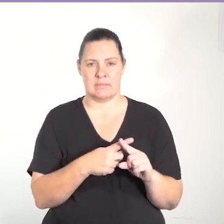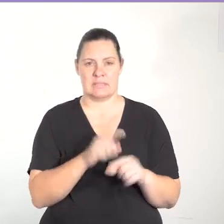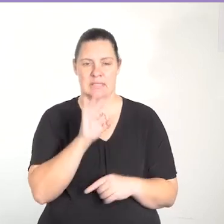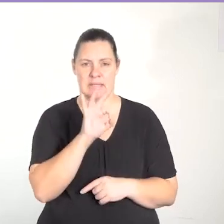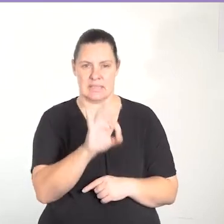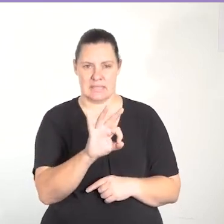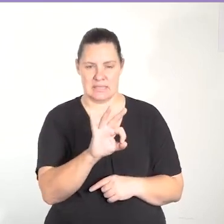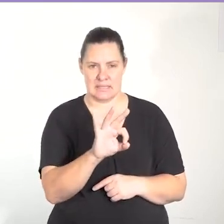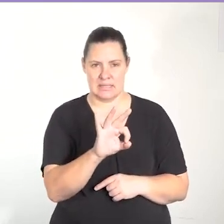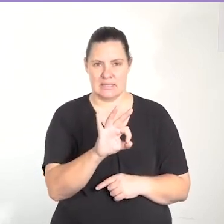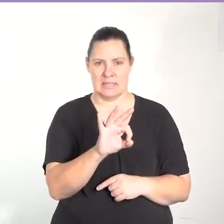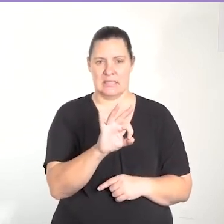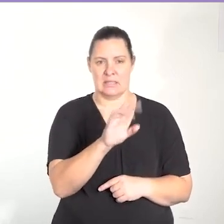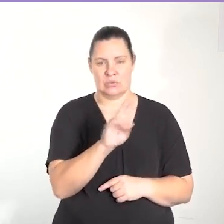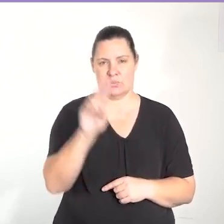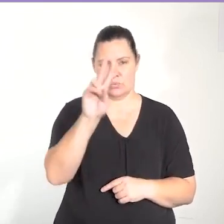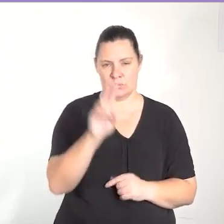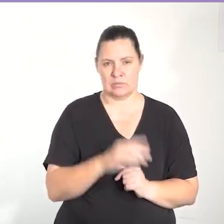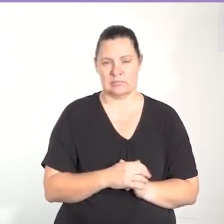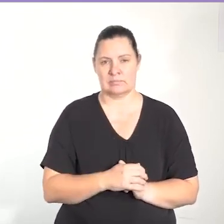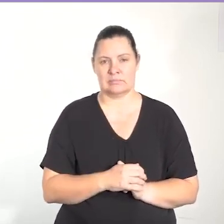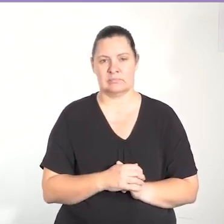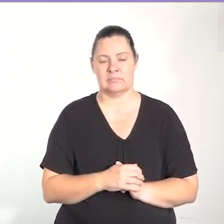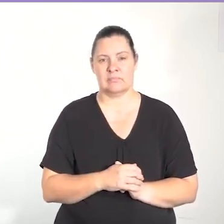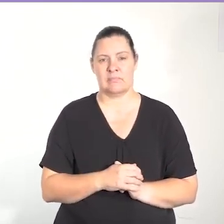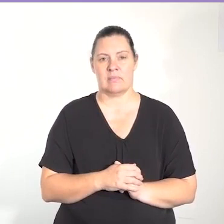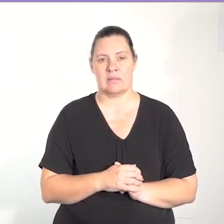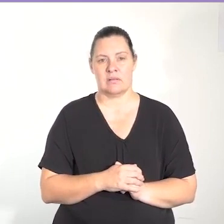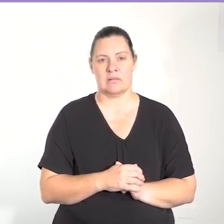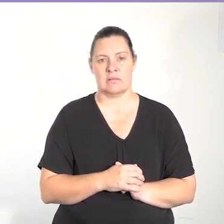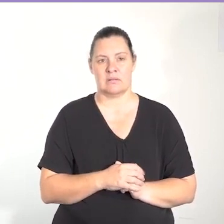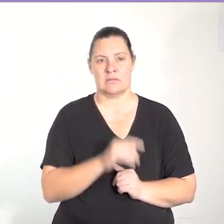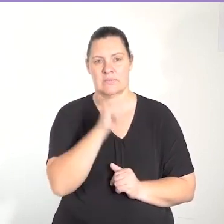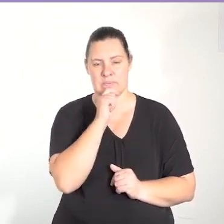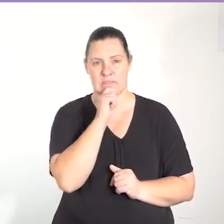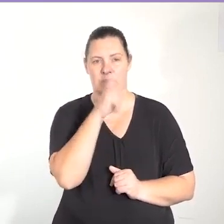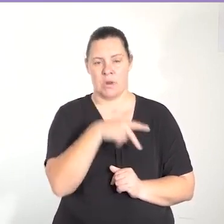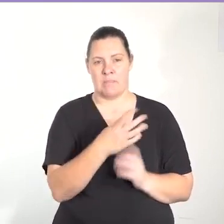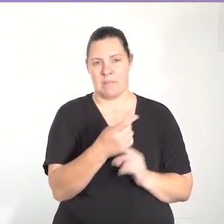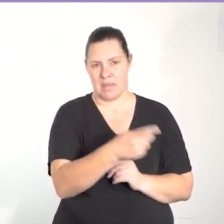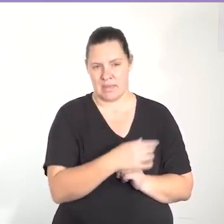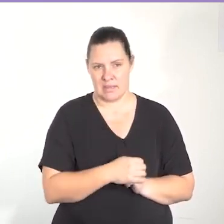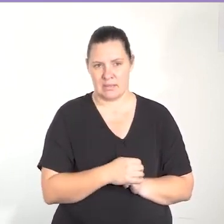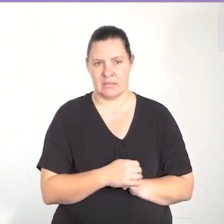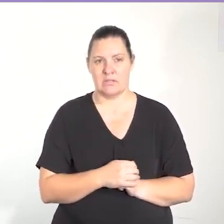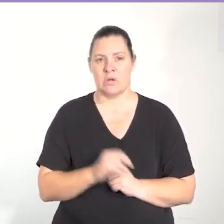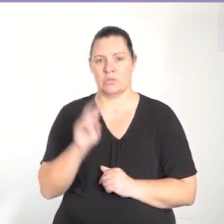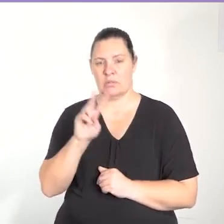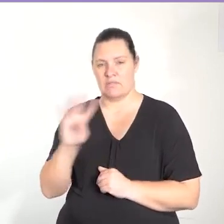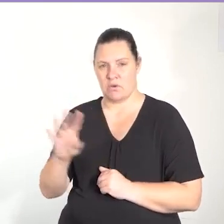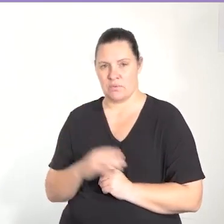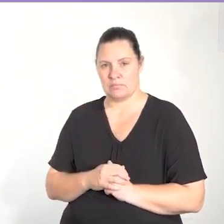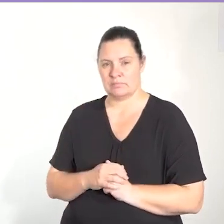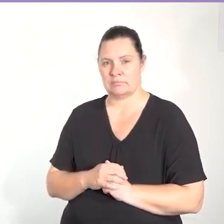times 3 exponent 2. Now we have written 18 using our prime numbers. Let's also write